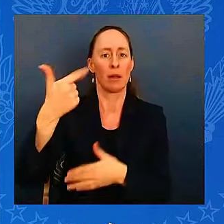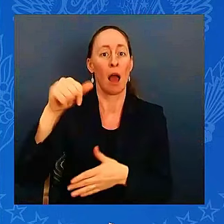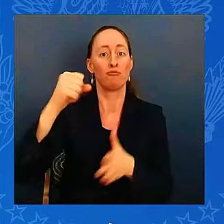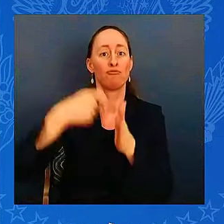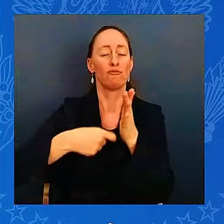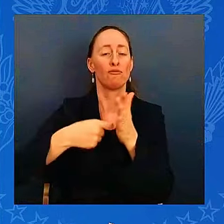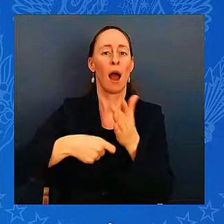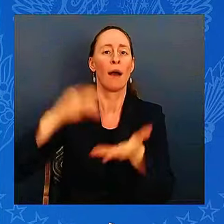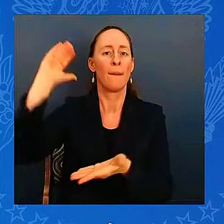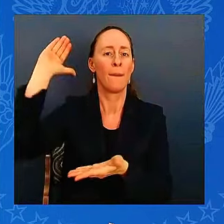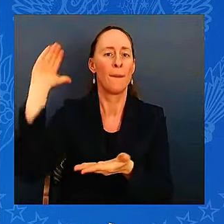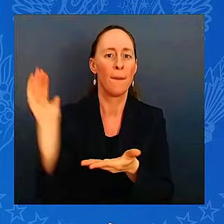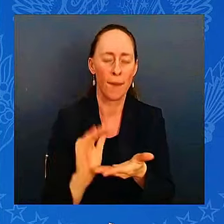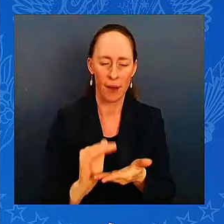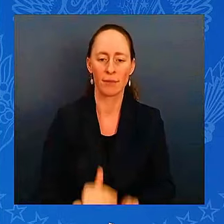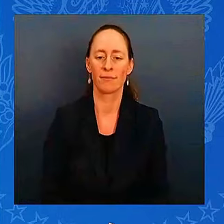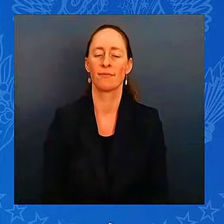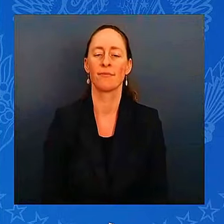and